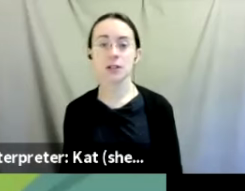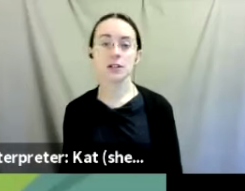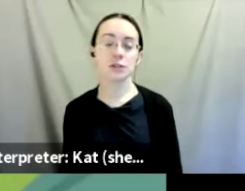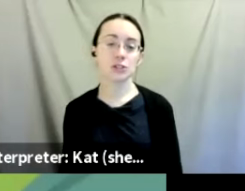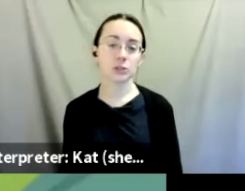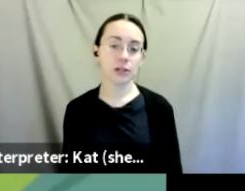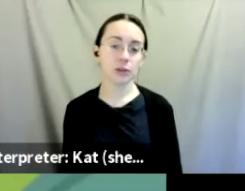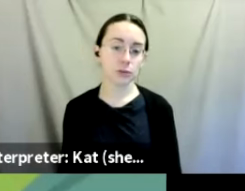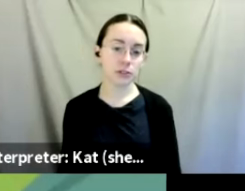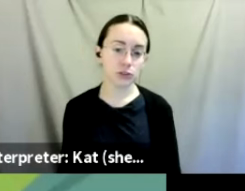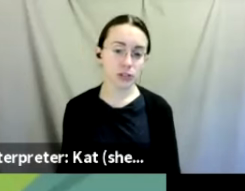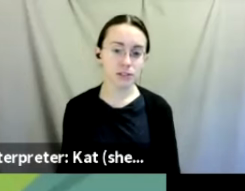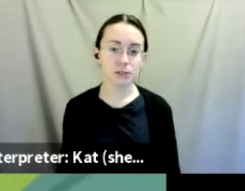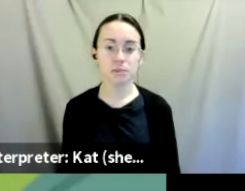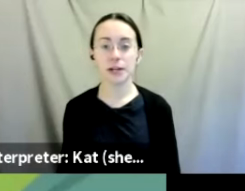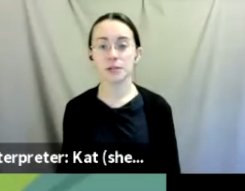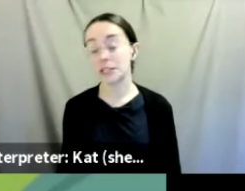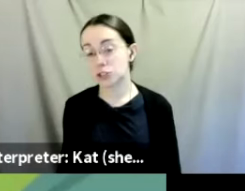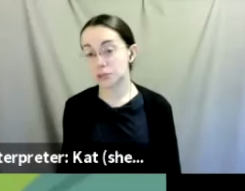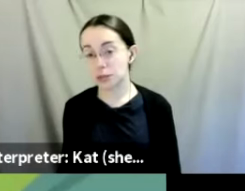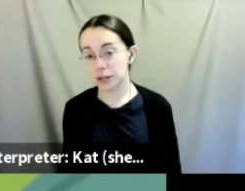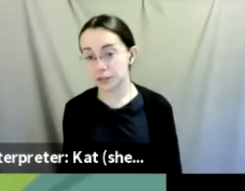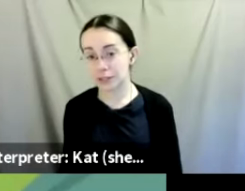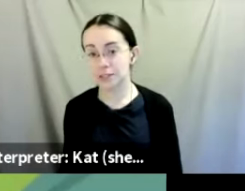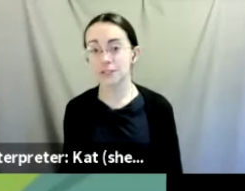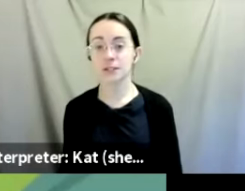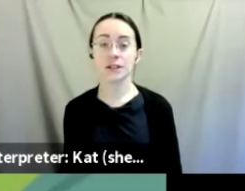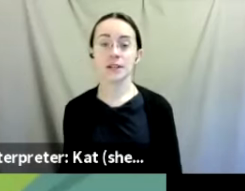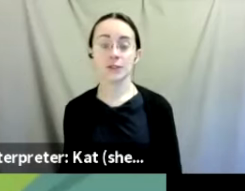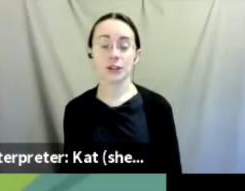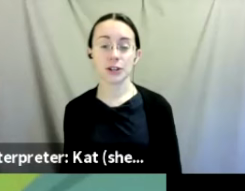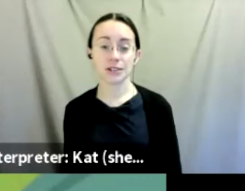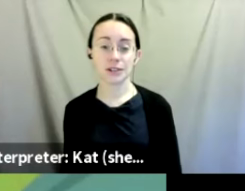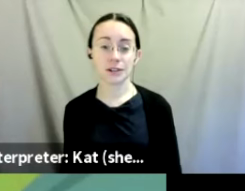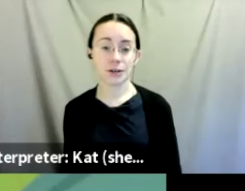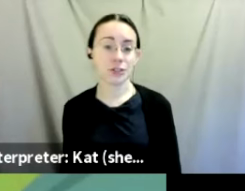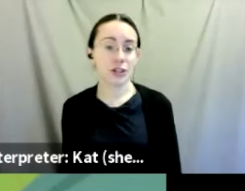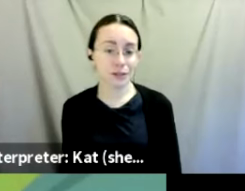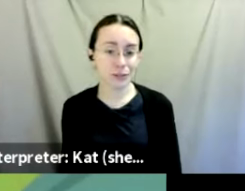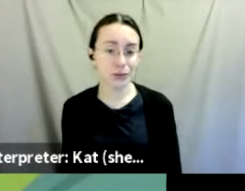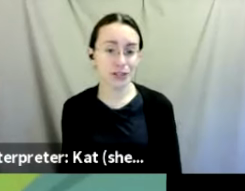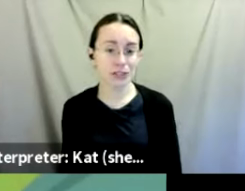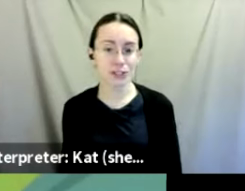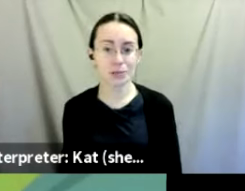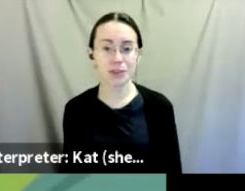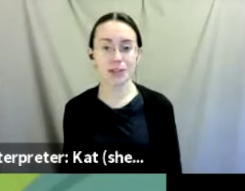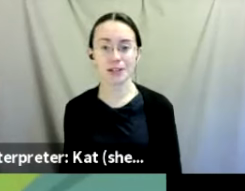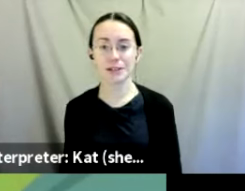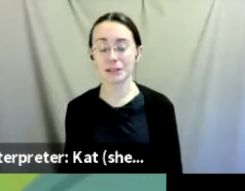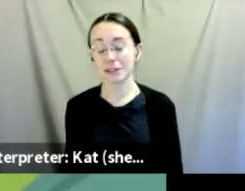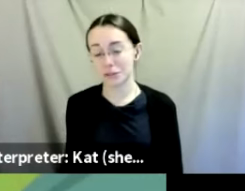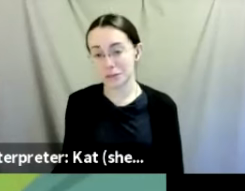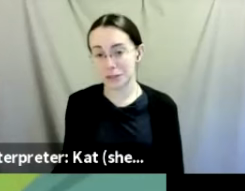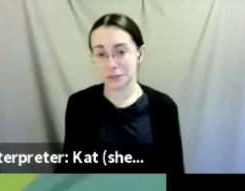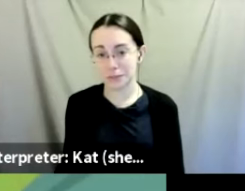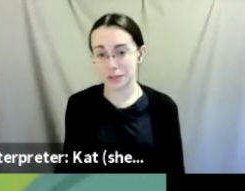involved. So it should be the woman's choice, but men should be aware of it. If there is a child of the relationship, then